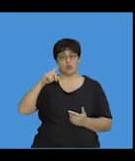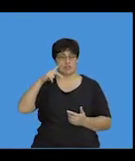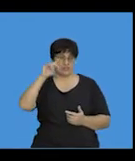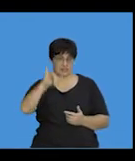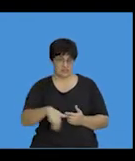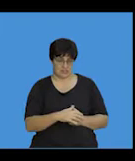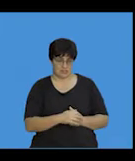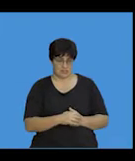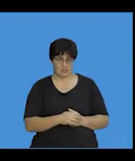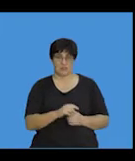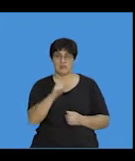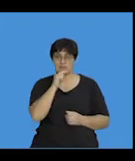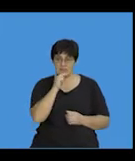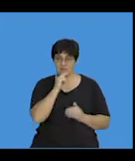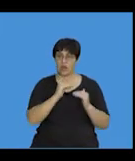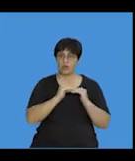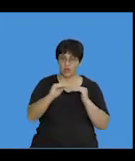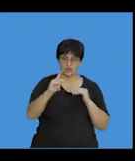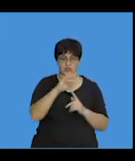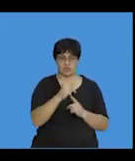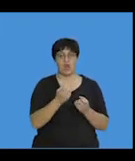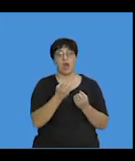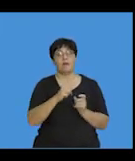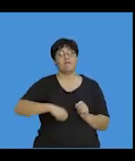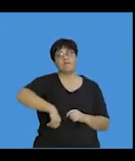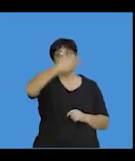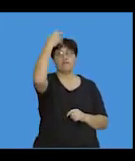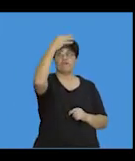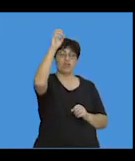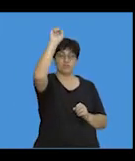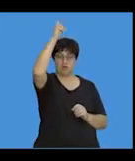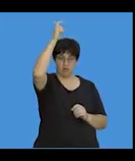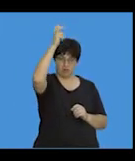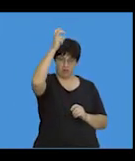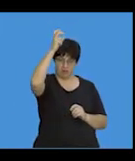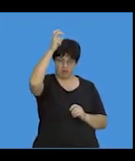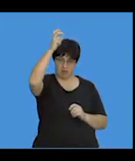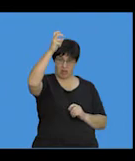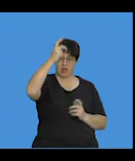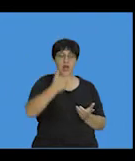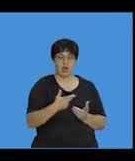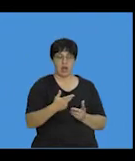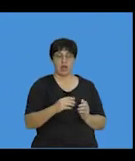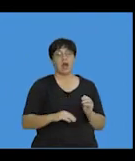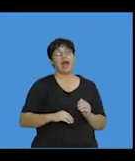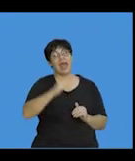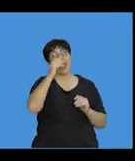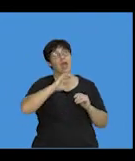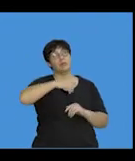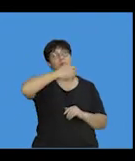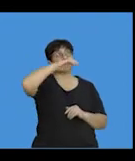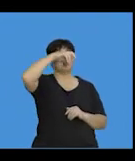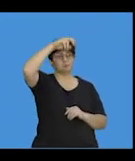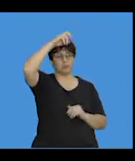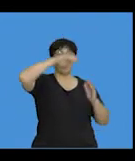the velocity, is the constant velocity that a free-falling object eventually reaches when the air resistance